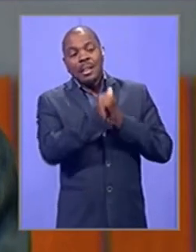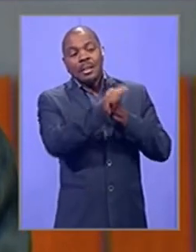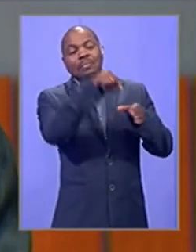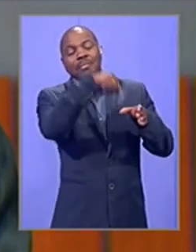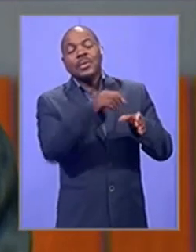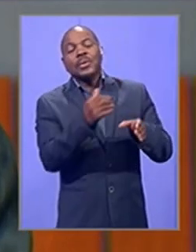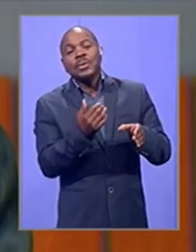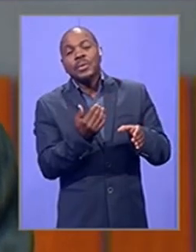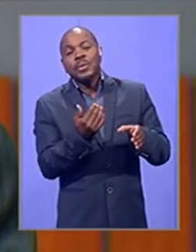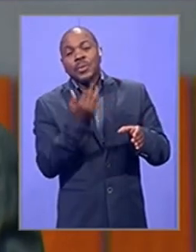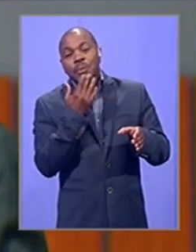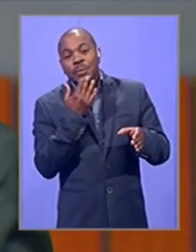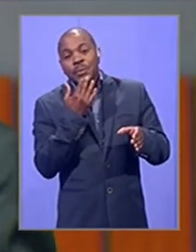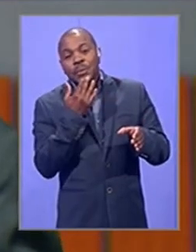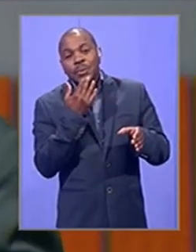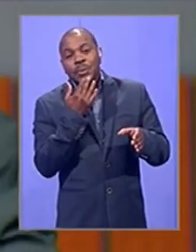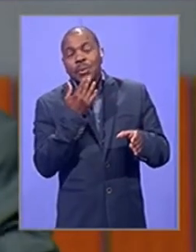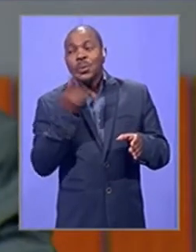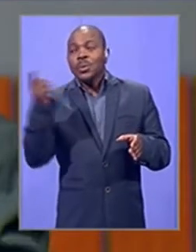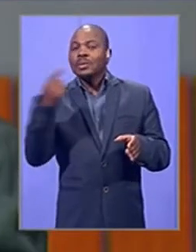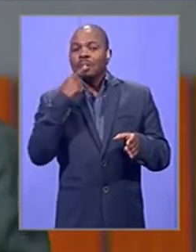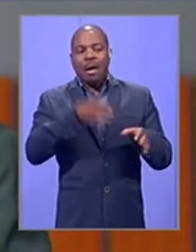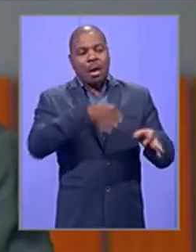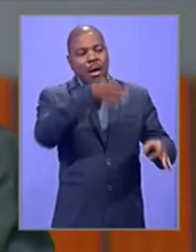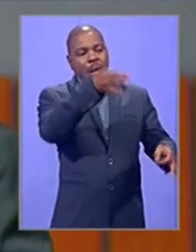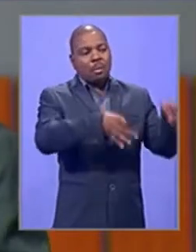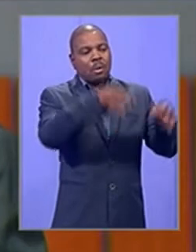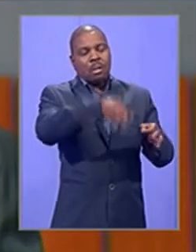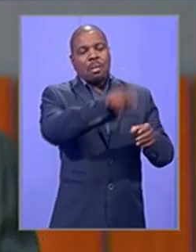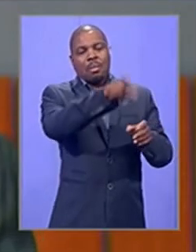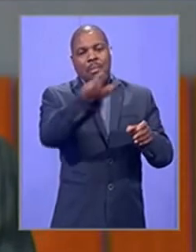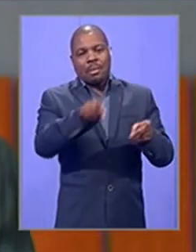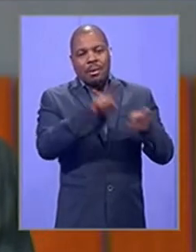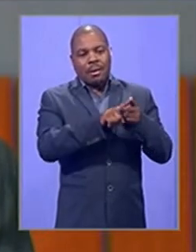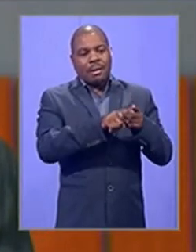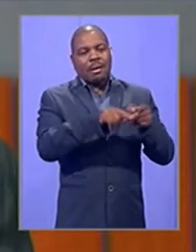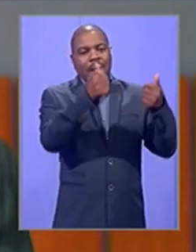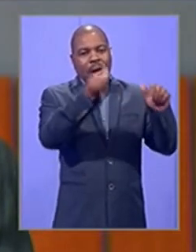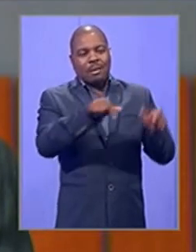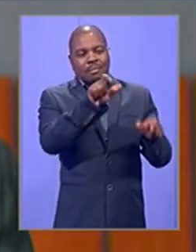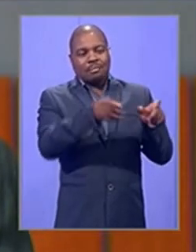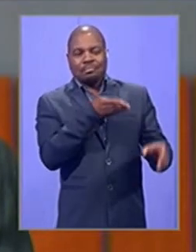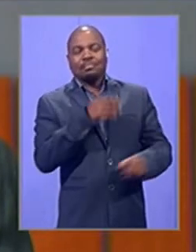Instead, we have politicians and accountants.